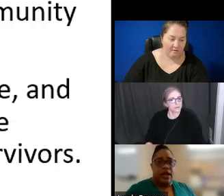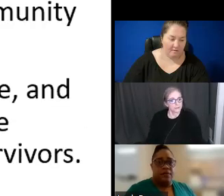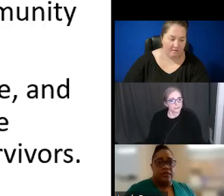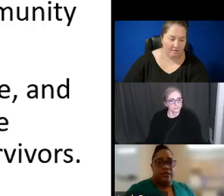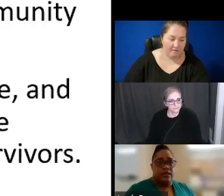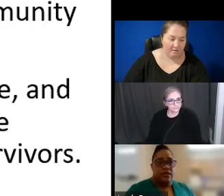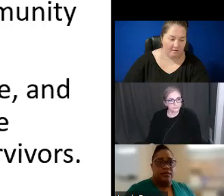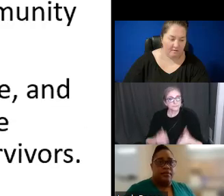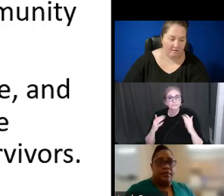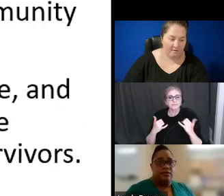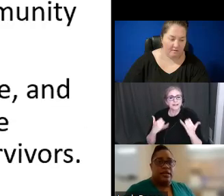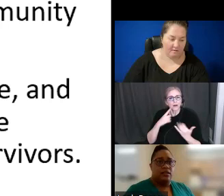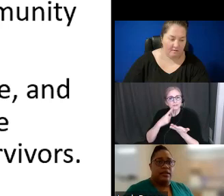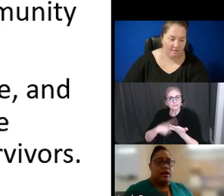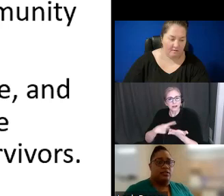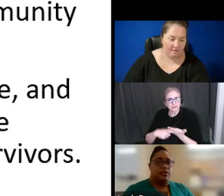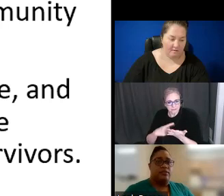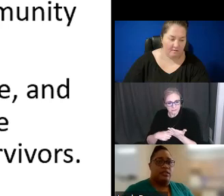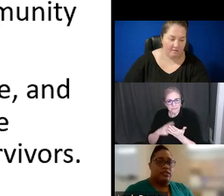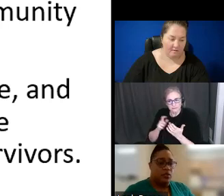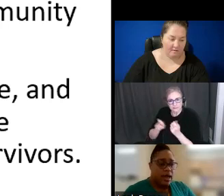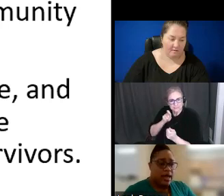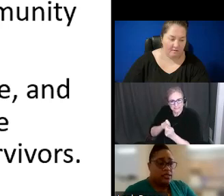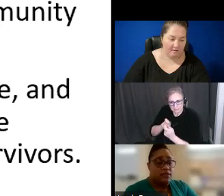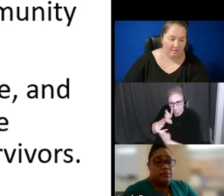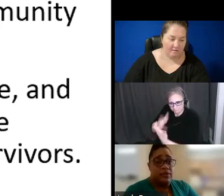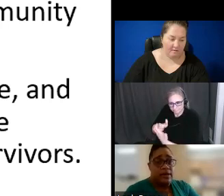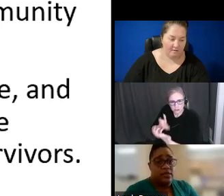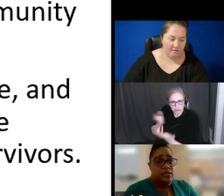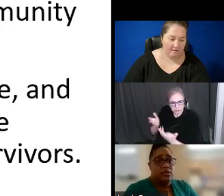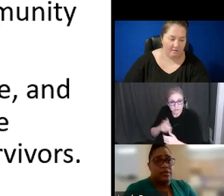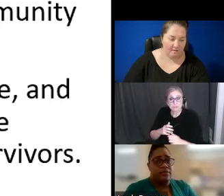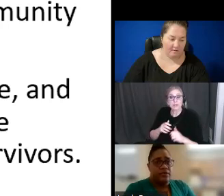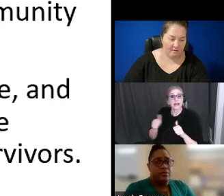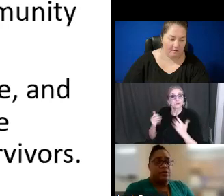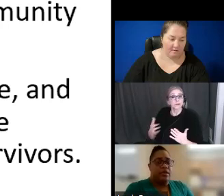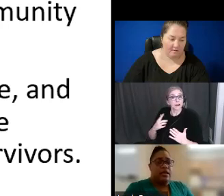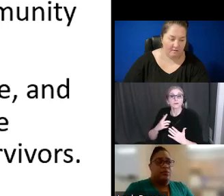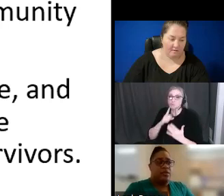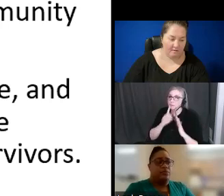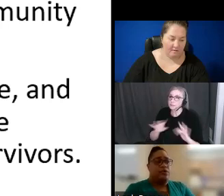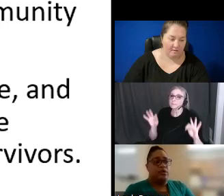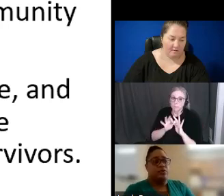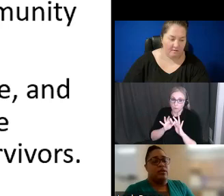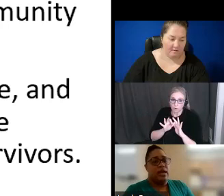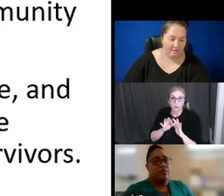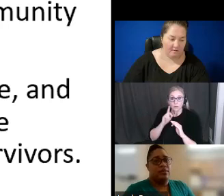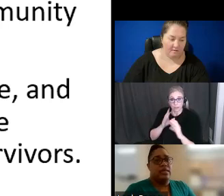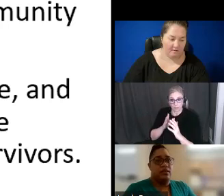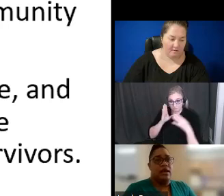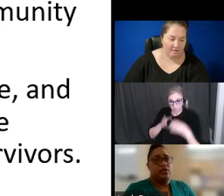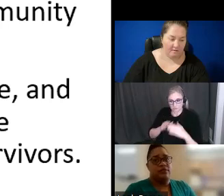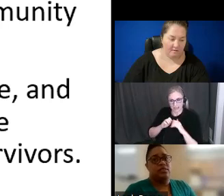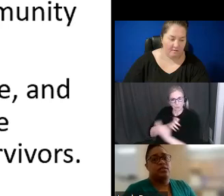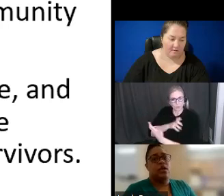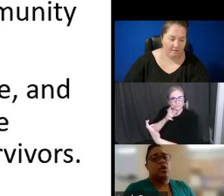So now I want to talk a little bit about tailoring our services. So as service providers, it is going to be very important that we focus on how we